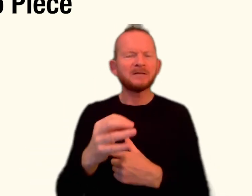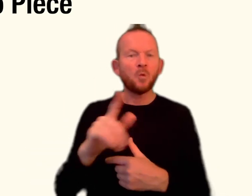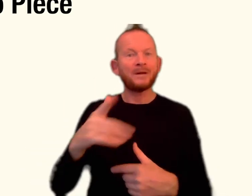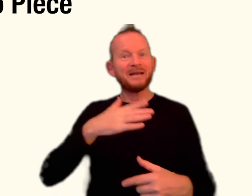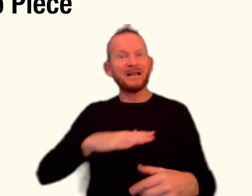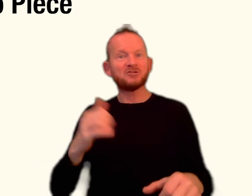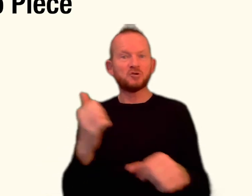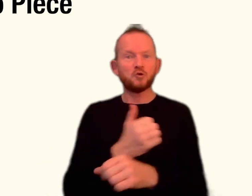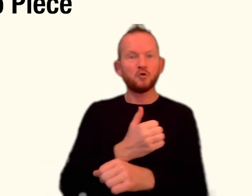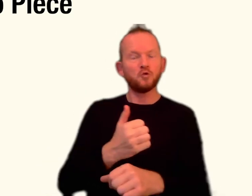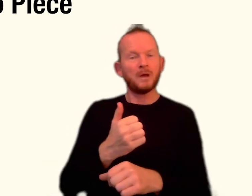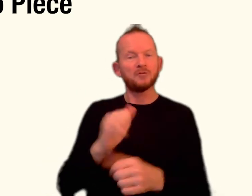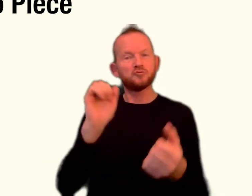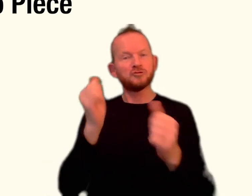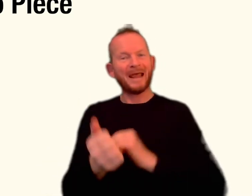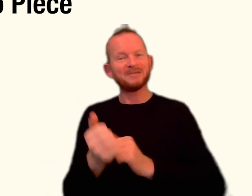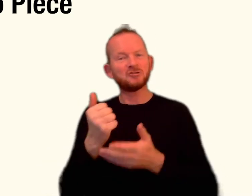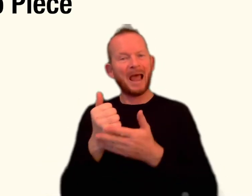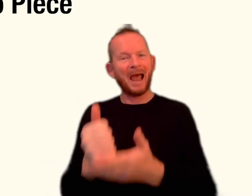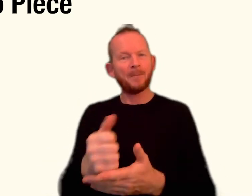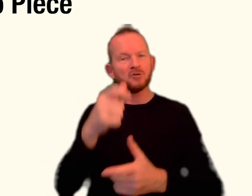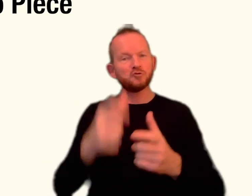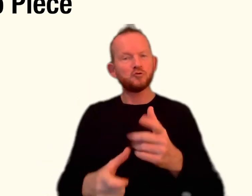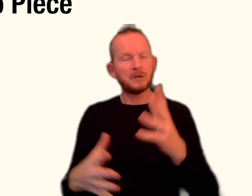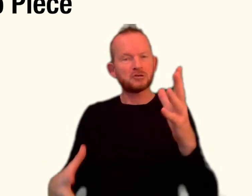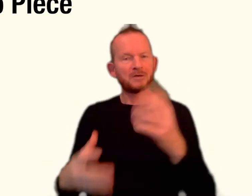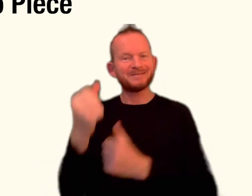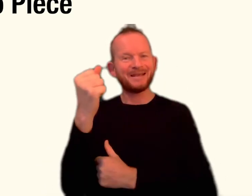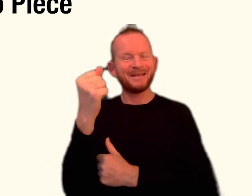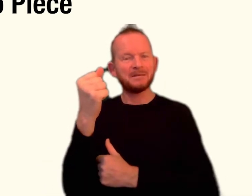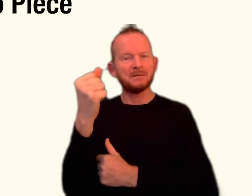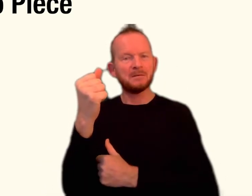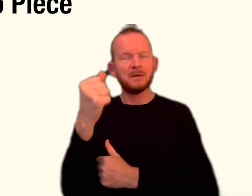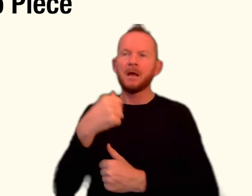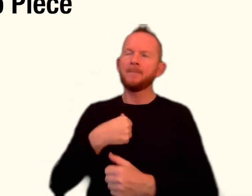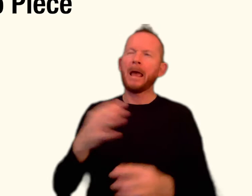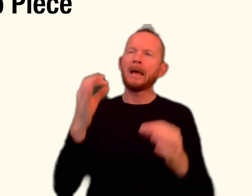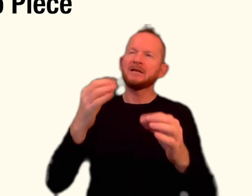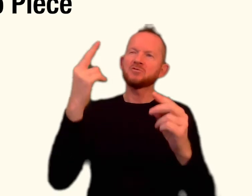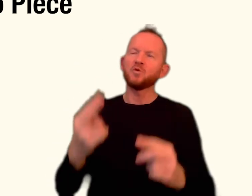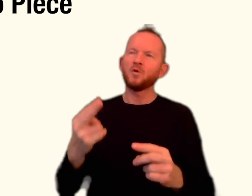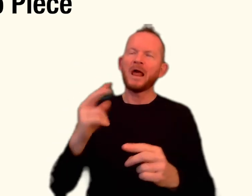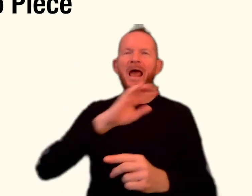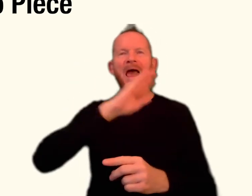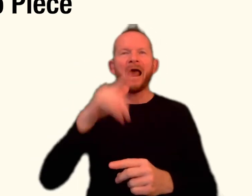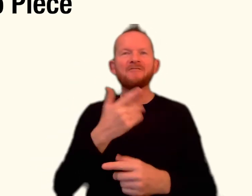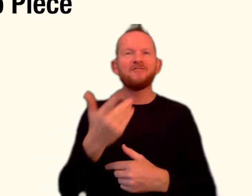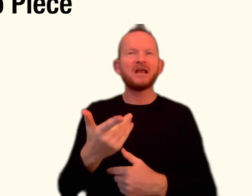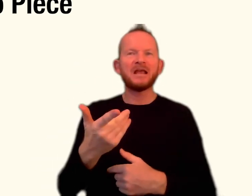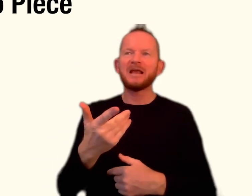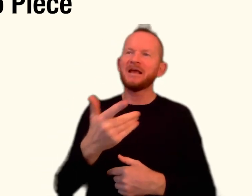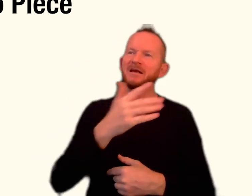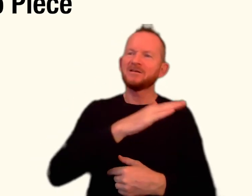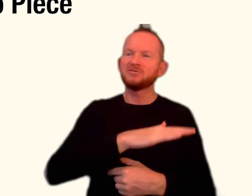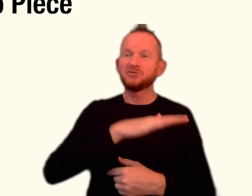change to help that student succeed. My ideal school is a school where every student and teacher can walk or roll to